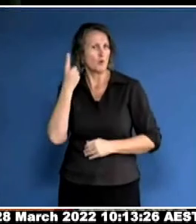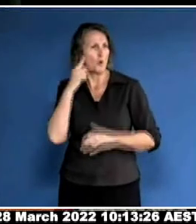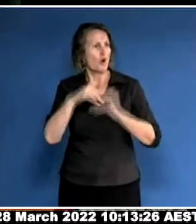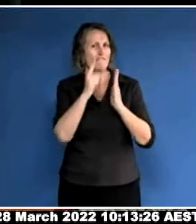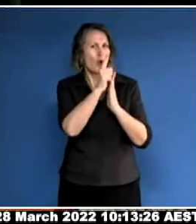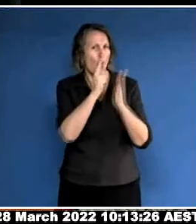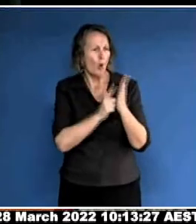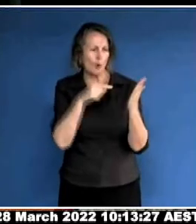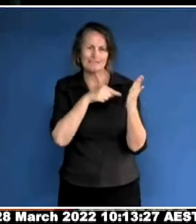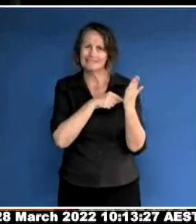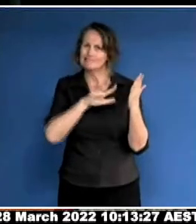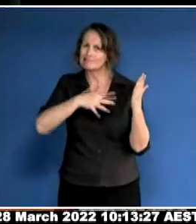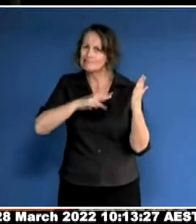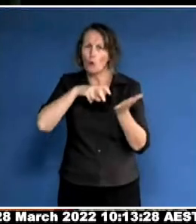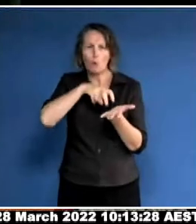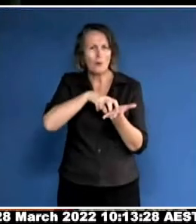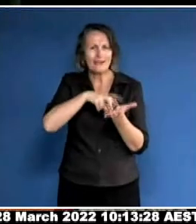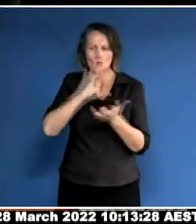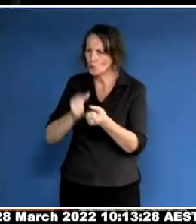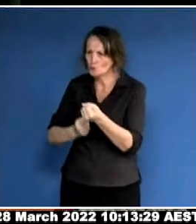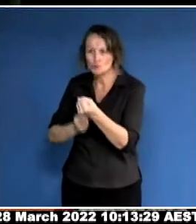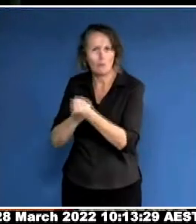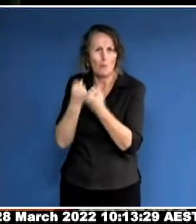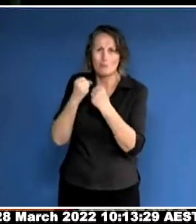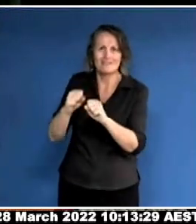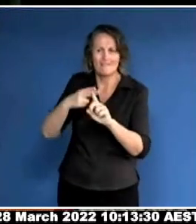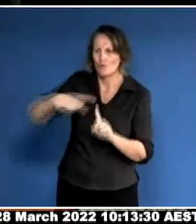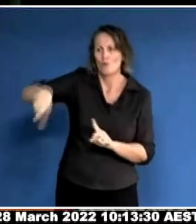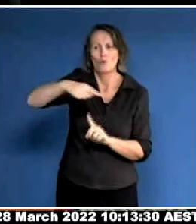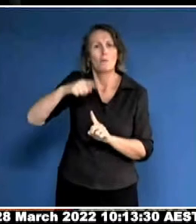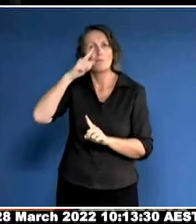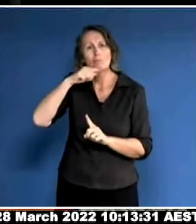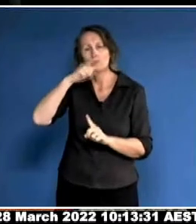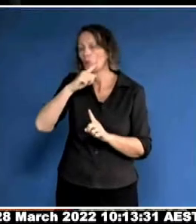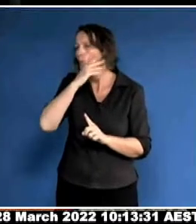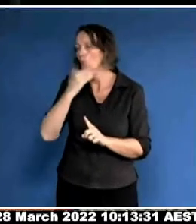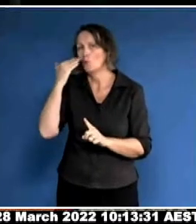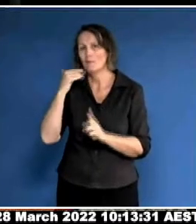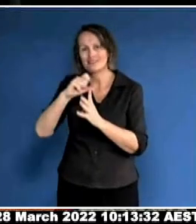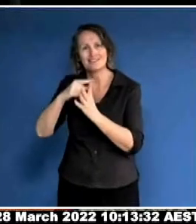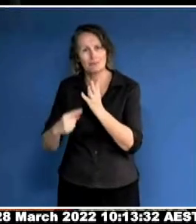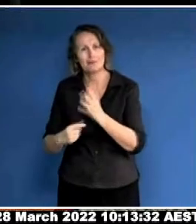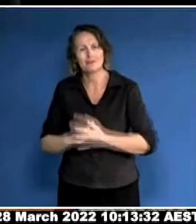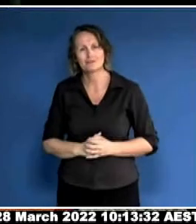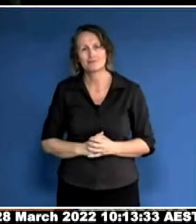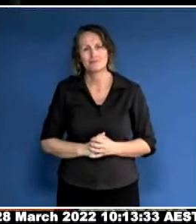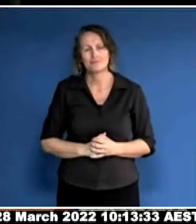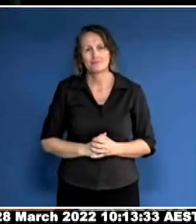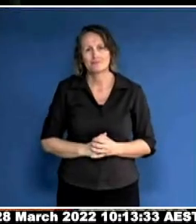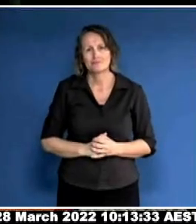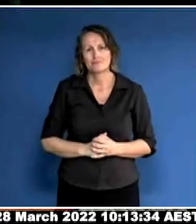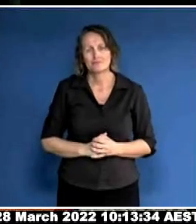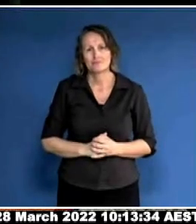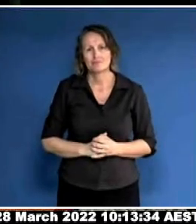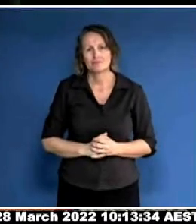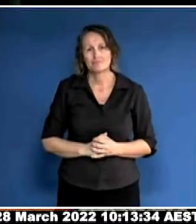with disability who experience violence and abuse in relationships and domestic settings. You